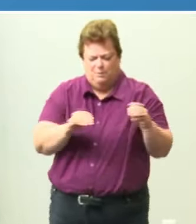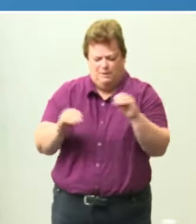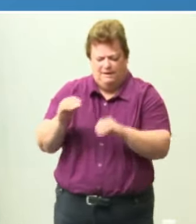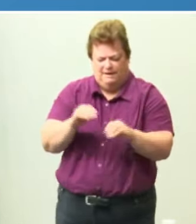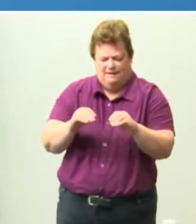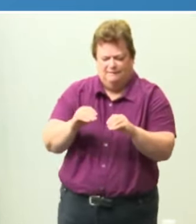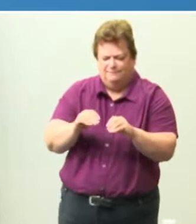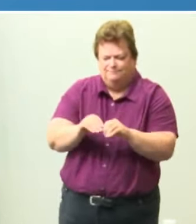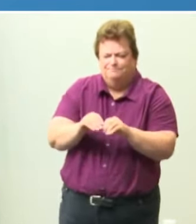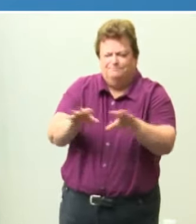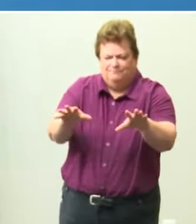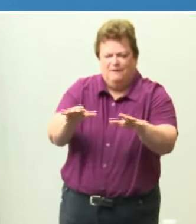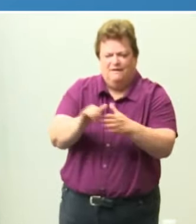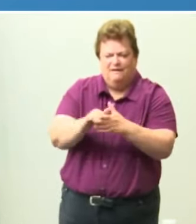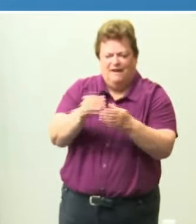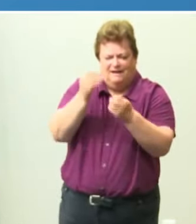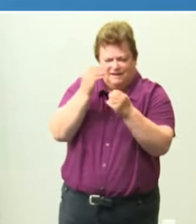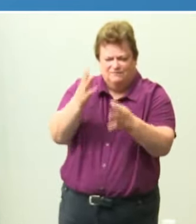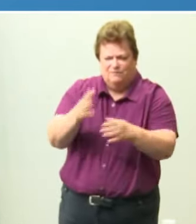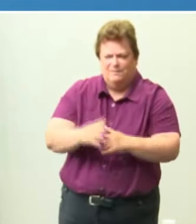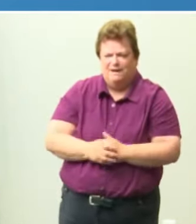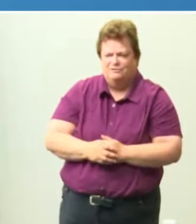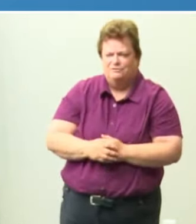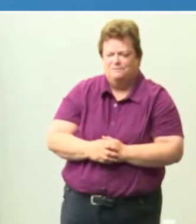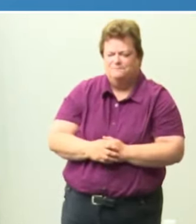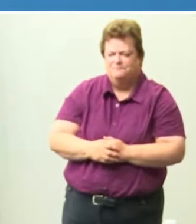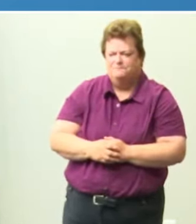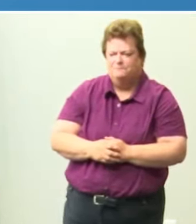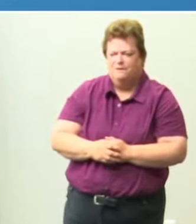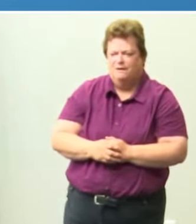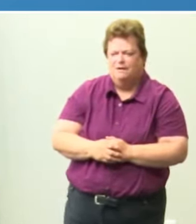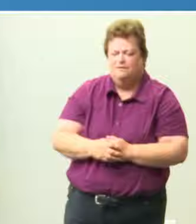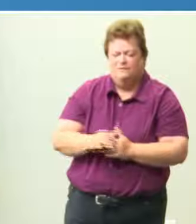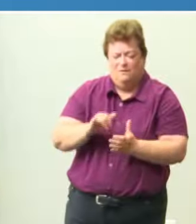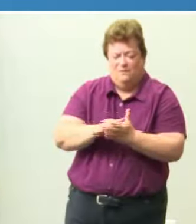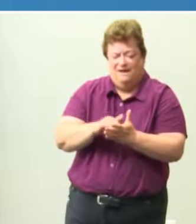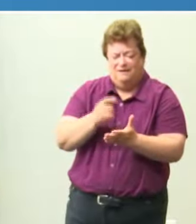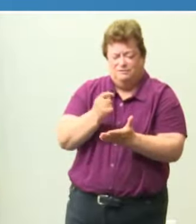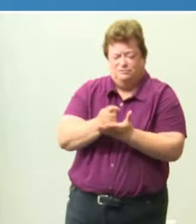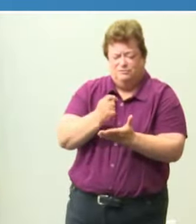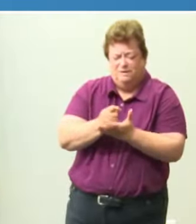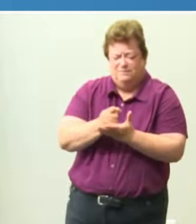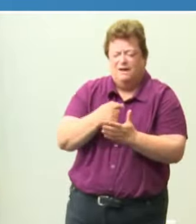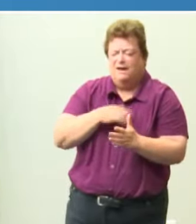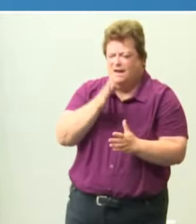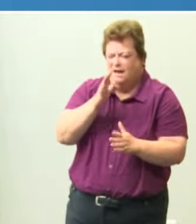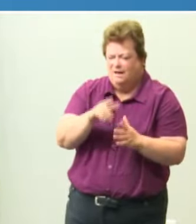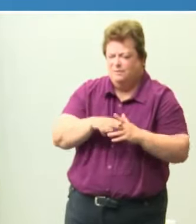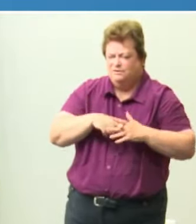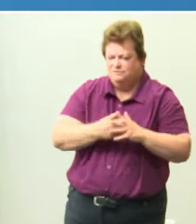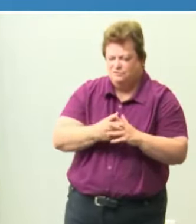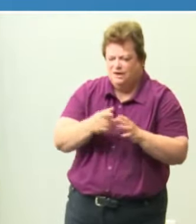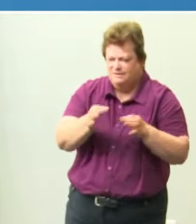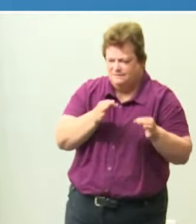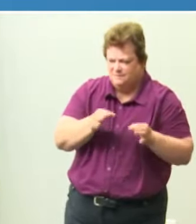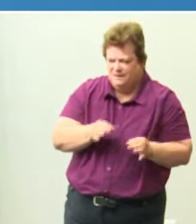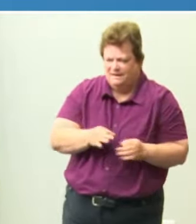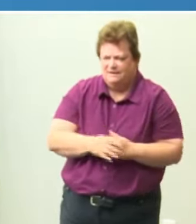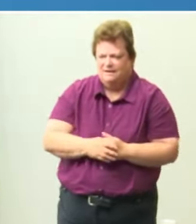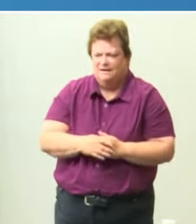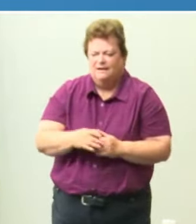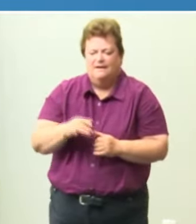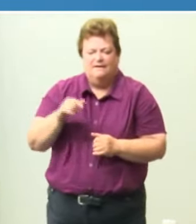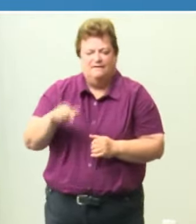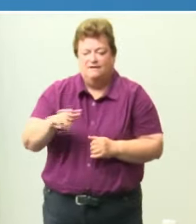information out. And so just a little bit about this treatment. And I'm going to start off by saying This should not